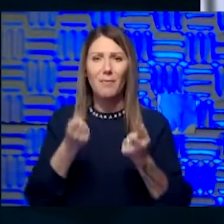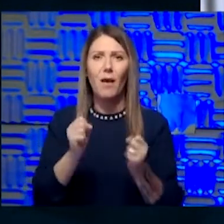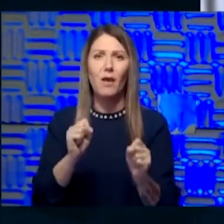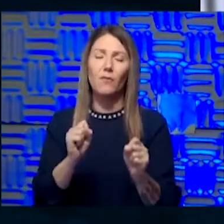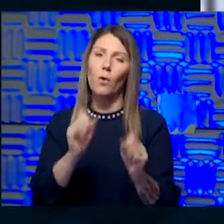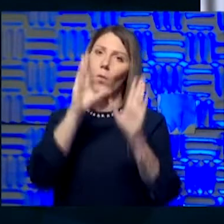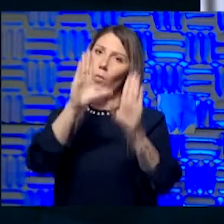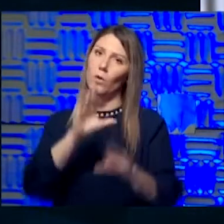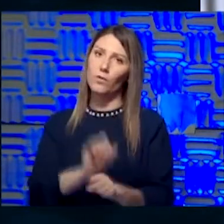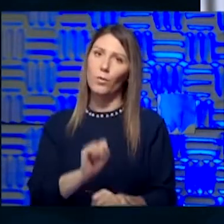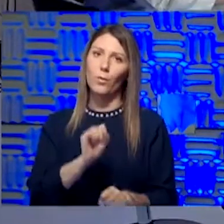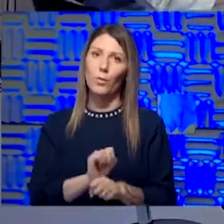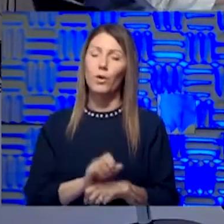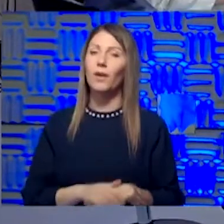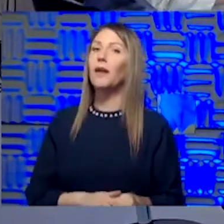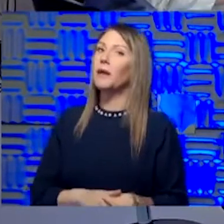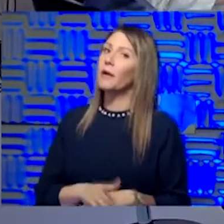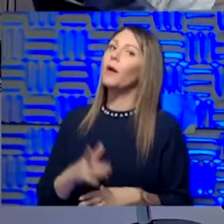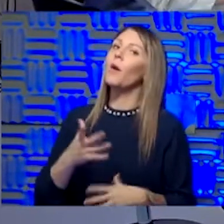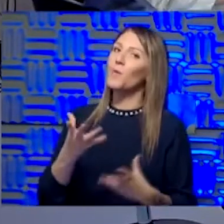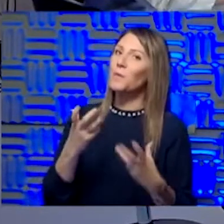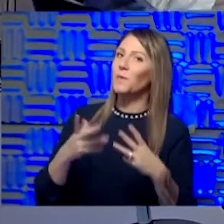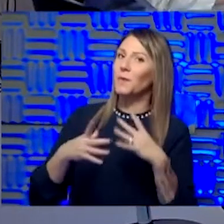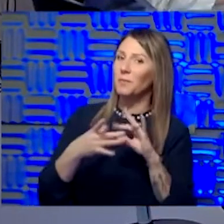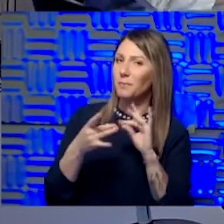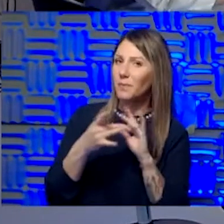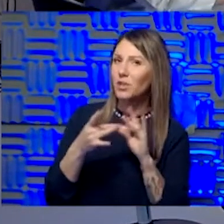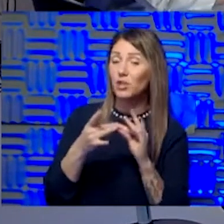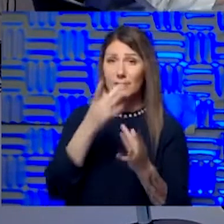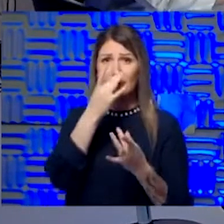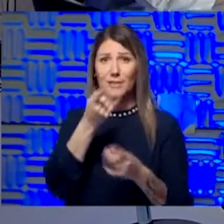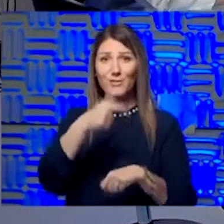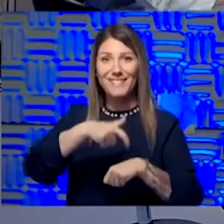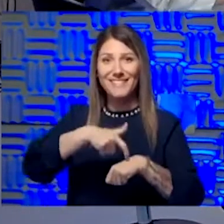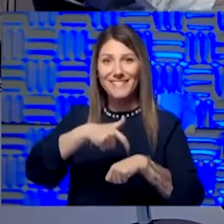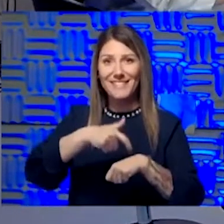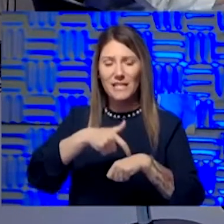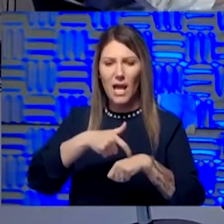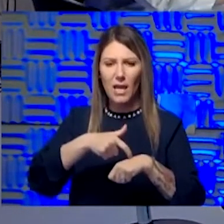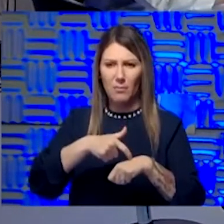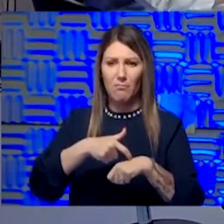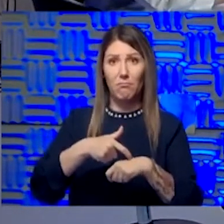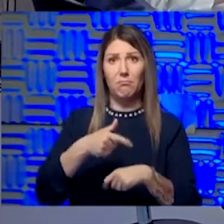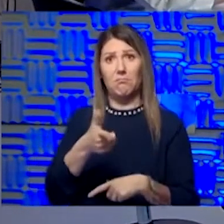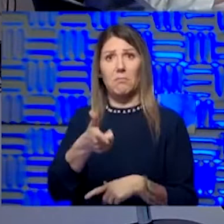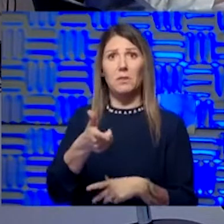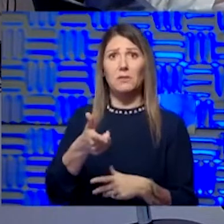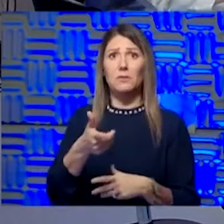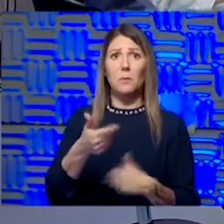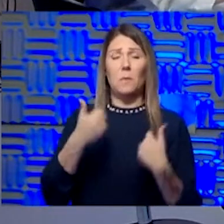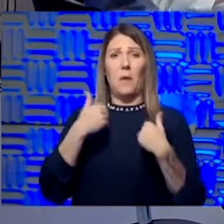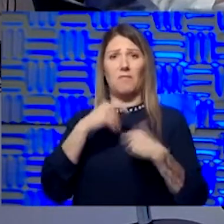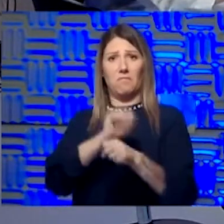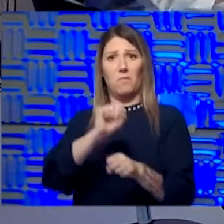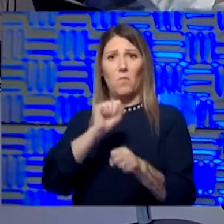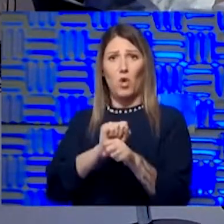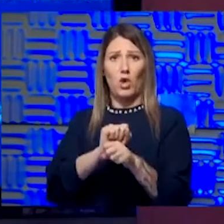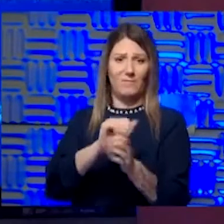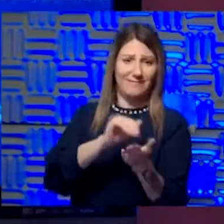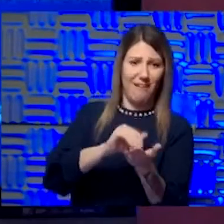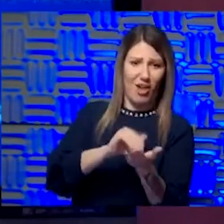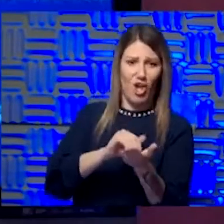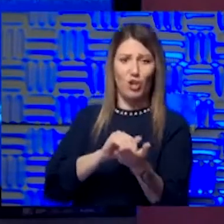think. And I just say that I think it's an interesting time to be a physician or a healthcare professional. The first thing I'd just point out is